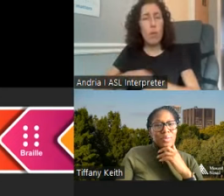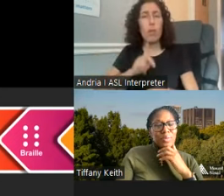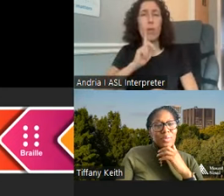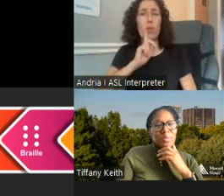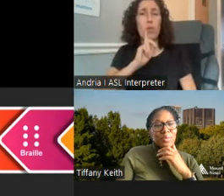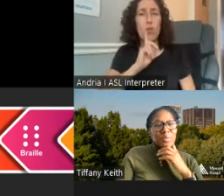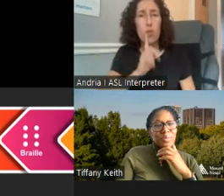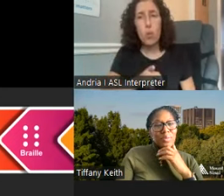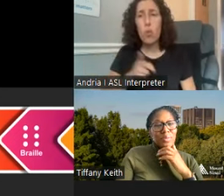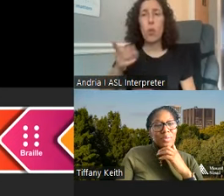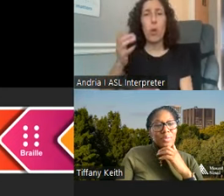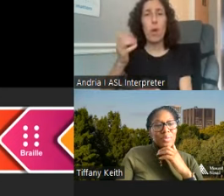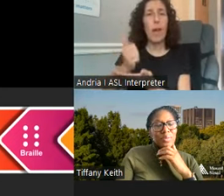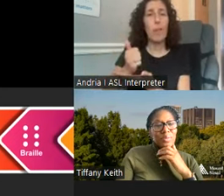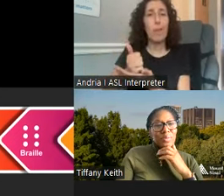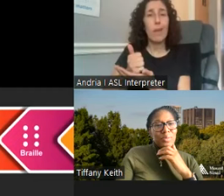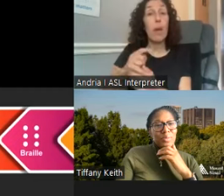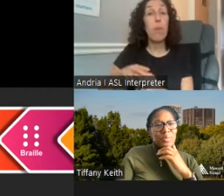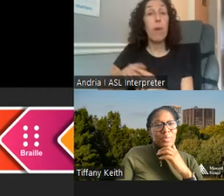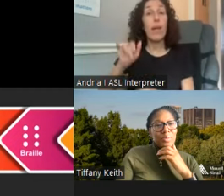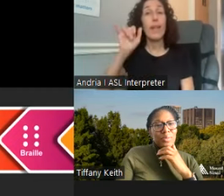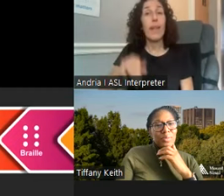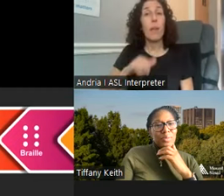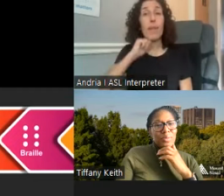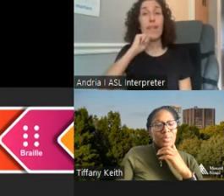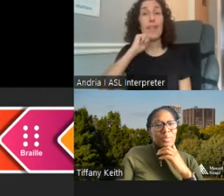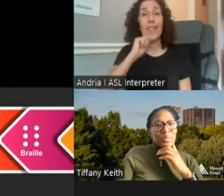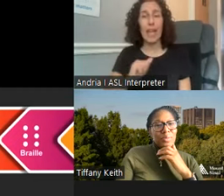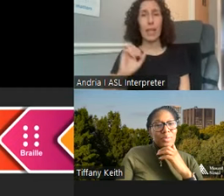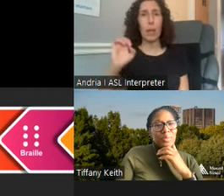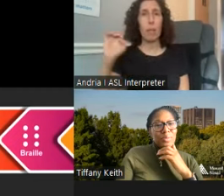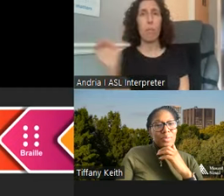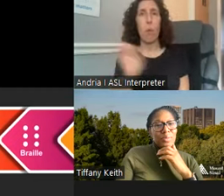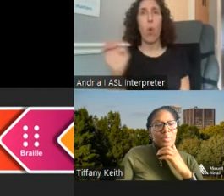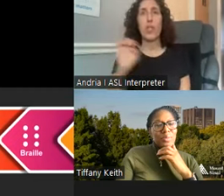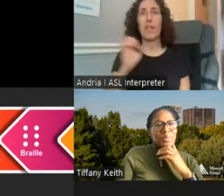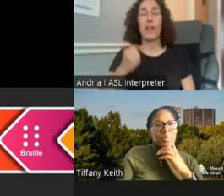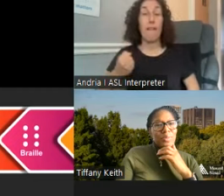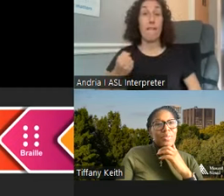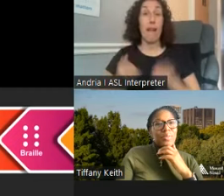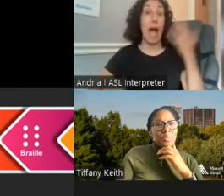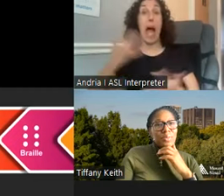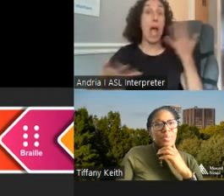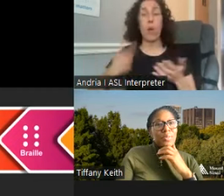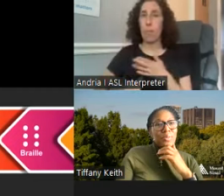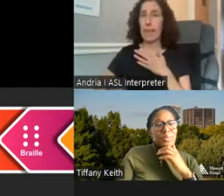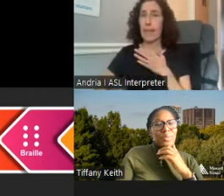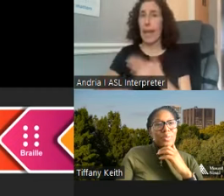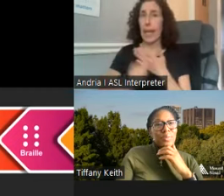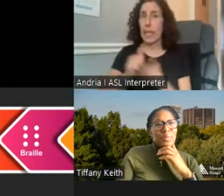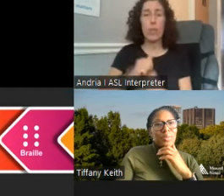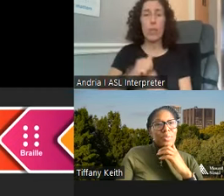it really wasn't an emergency situation. I was 20 feet away from the escalator. There was no danger of me falling or hurting myself at that